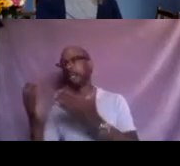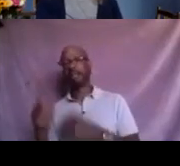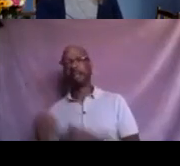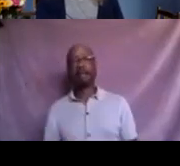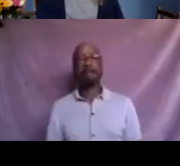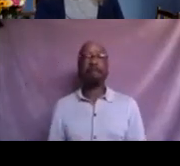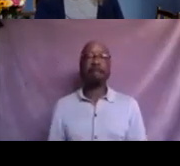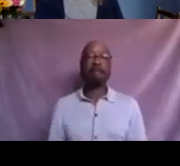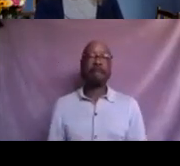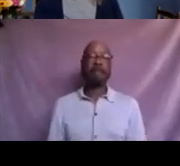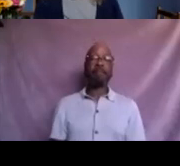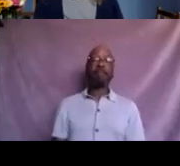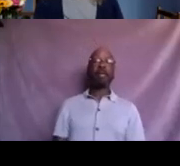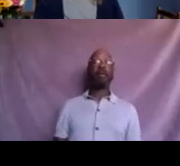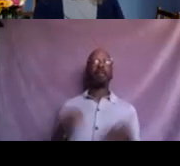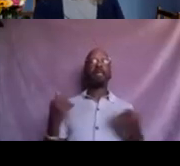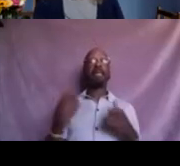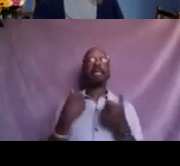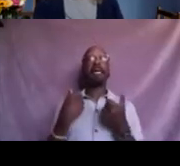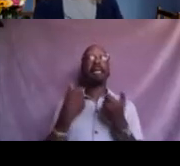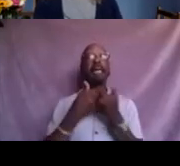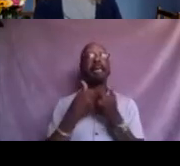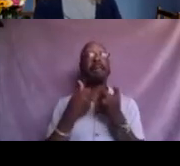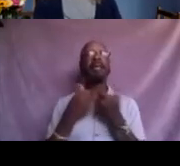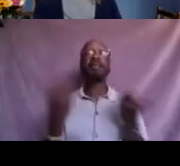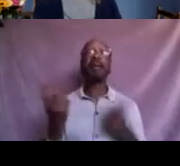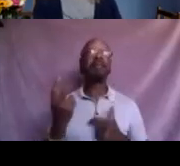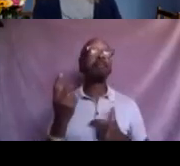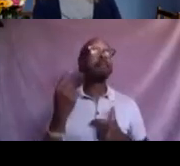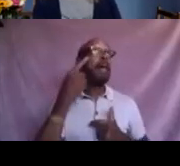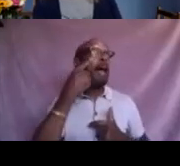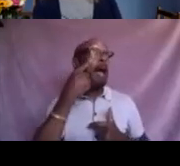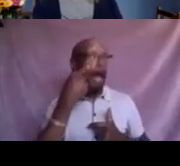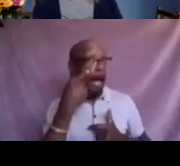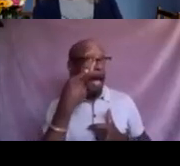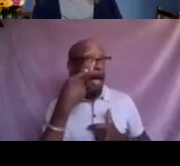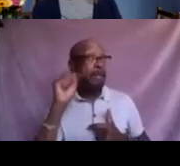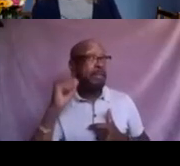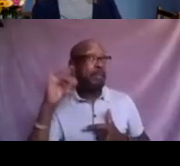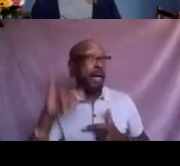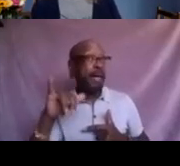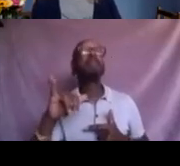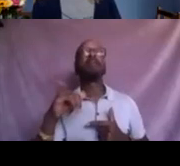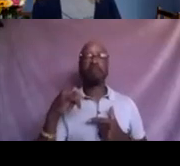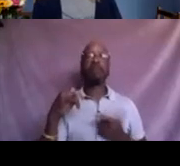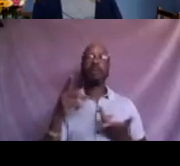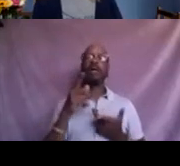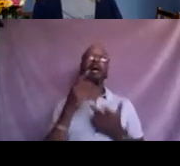So we're gonna play a game of I Spy. Okay, I'm trying to make this interactive. I appreciate your patience and